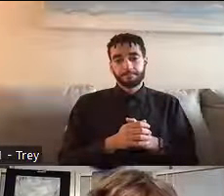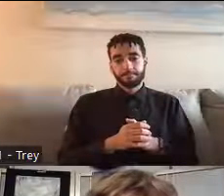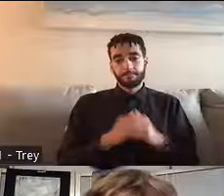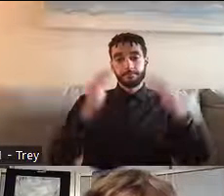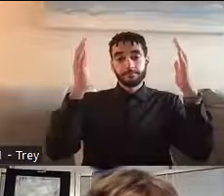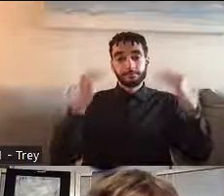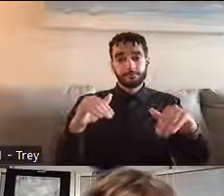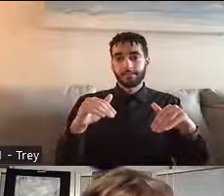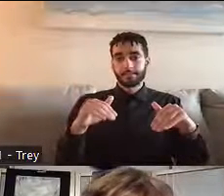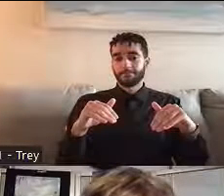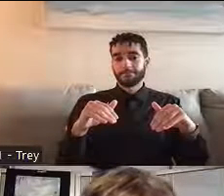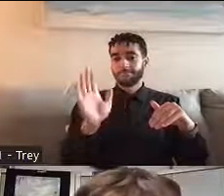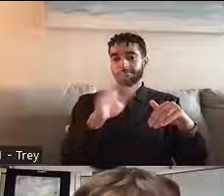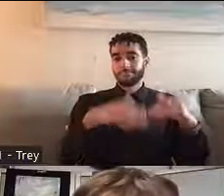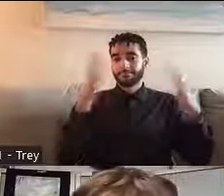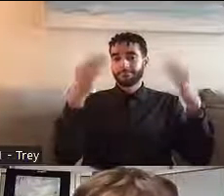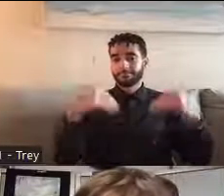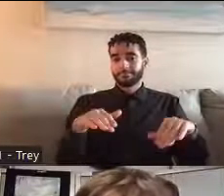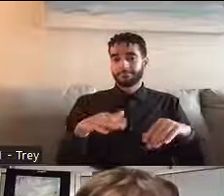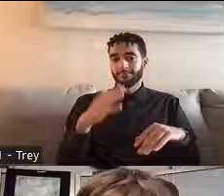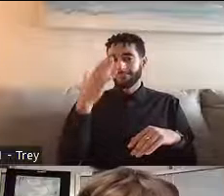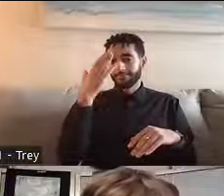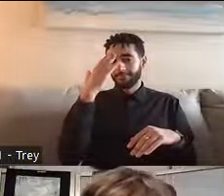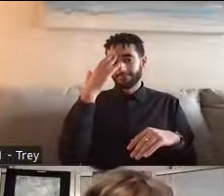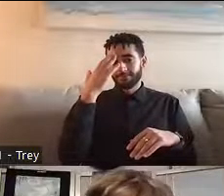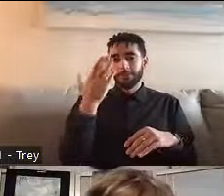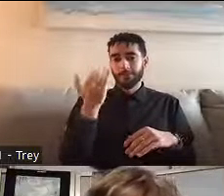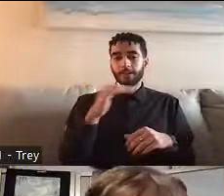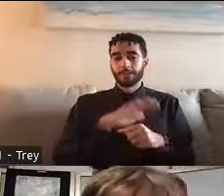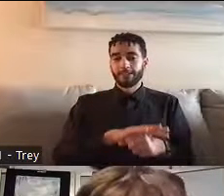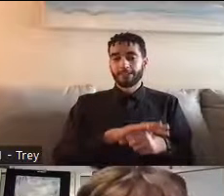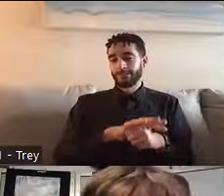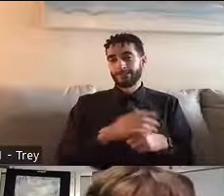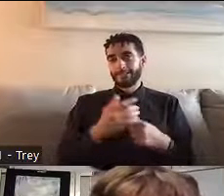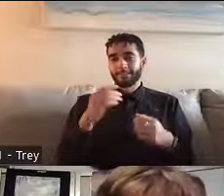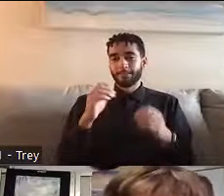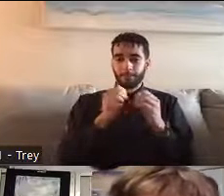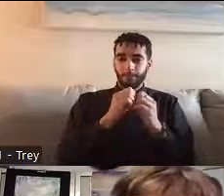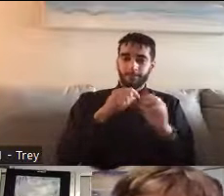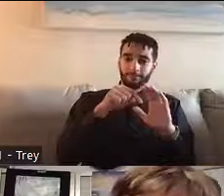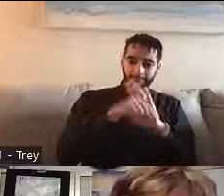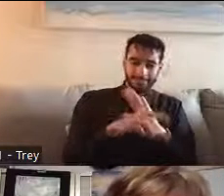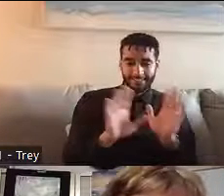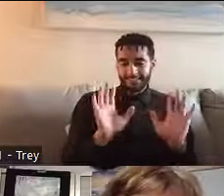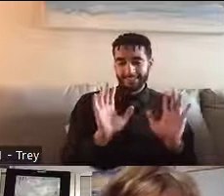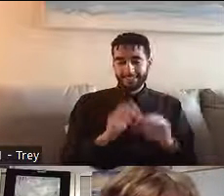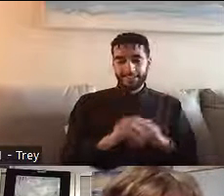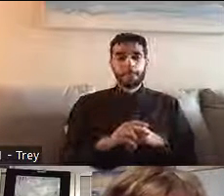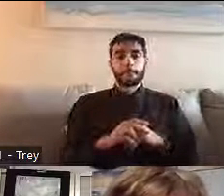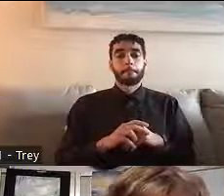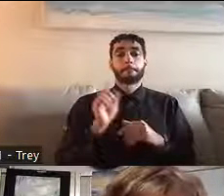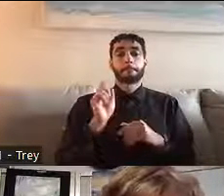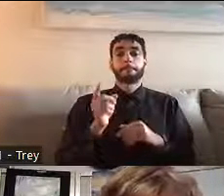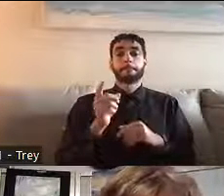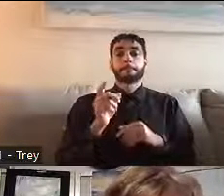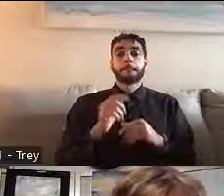let's skip that one. I think we all know now what causes caregiving to be stressful. I don't think we need to talk anymore about that. This one,